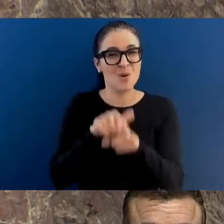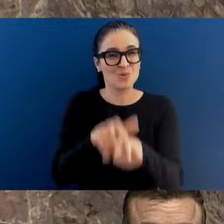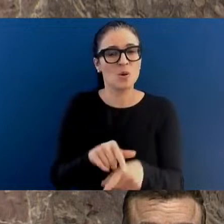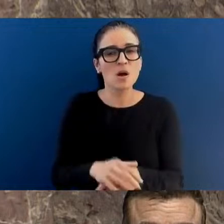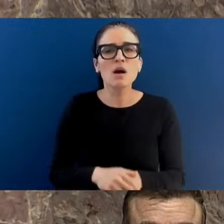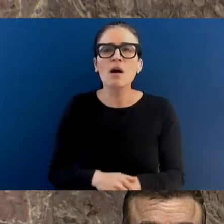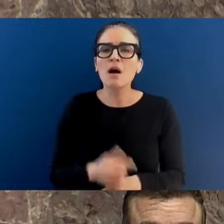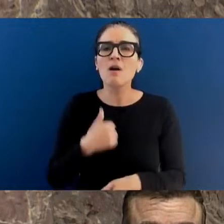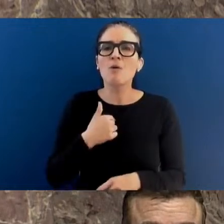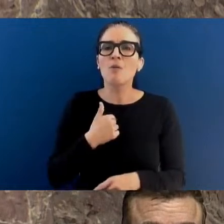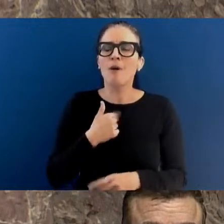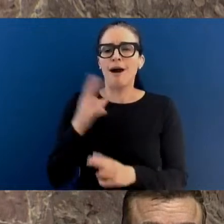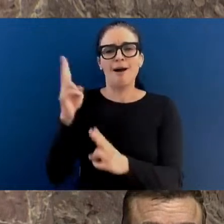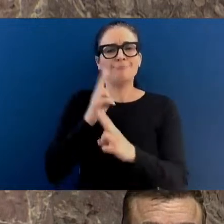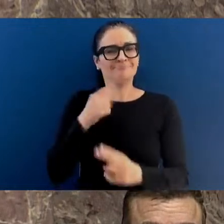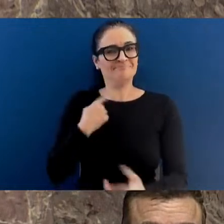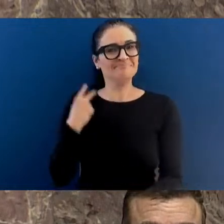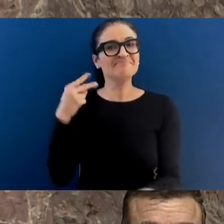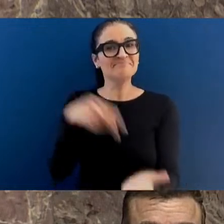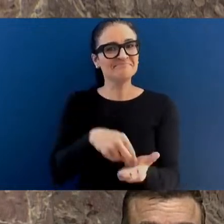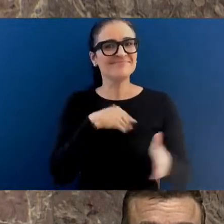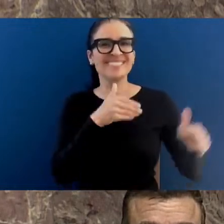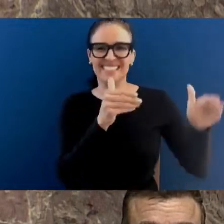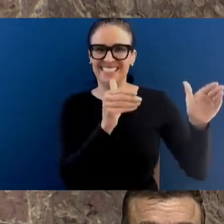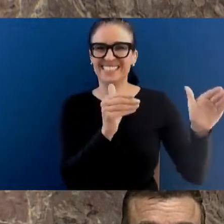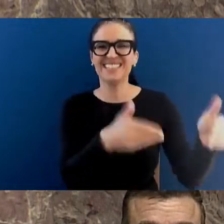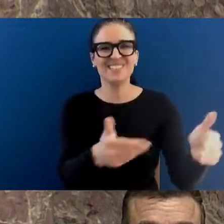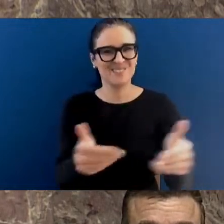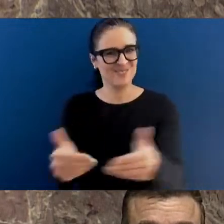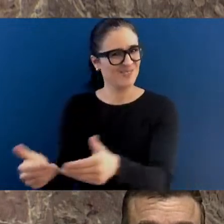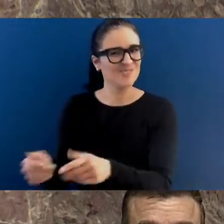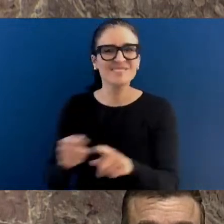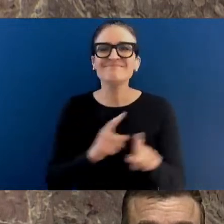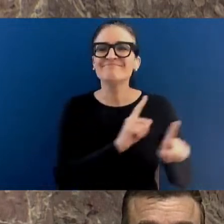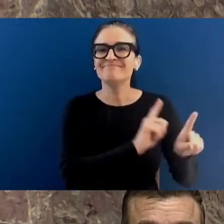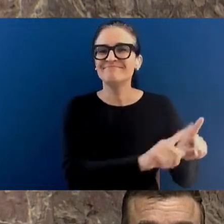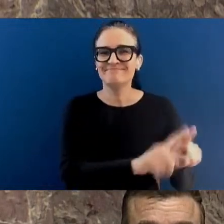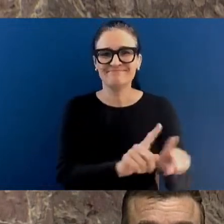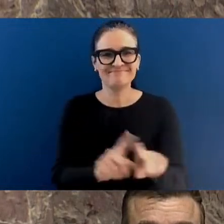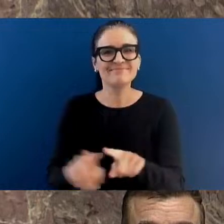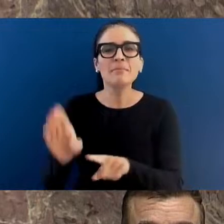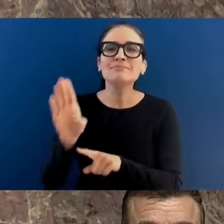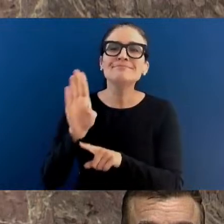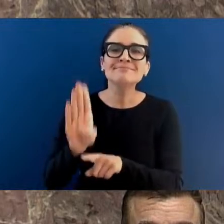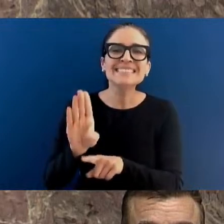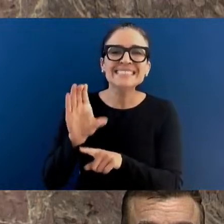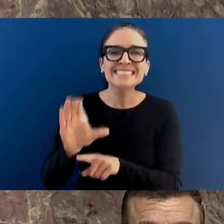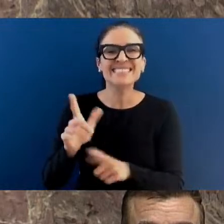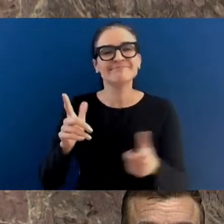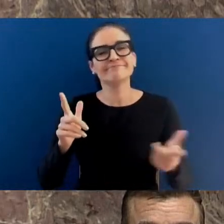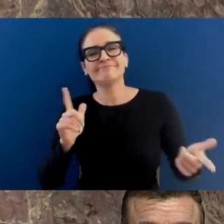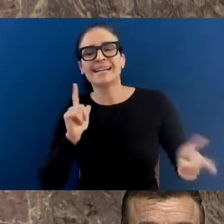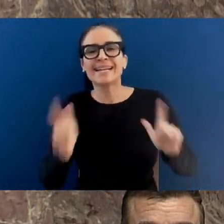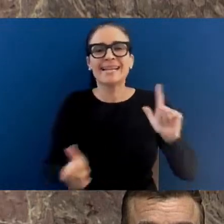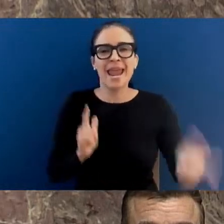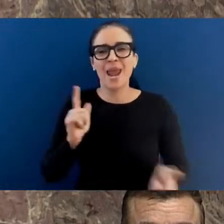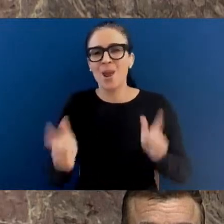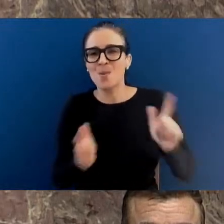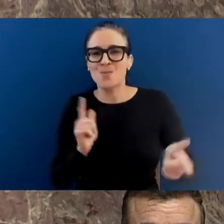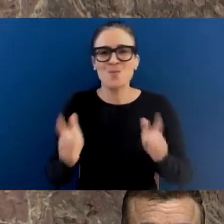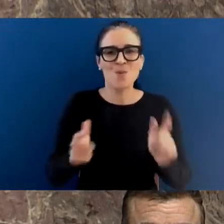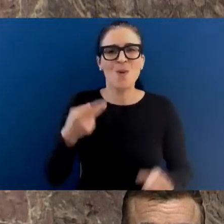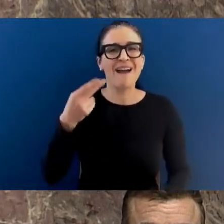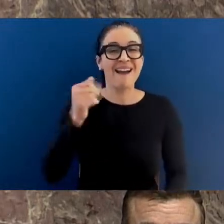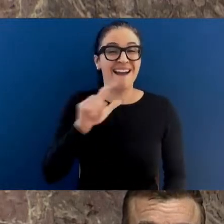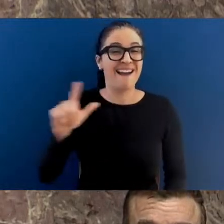of the 2024 inductees to the BC Cowboy Hall of Fame, and what a group of inductees they were. The BC Cowboy Hall